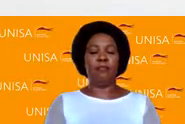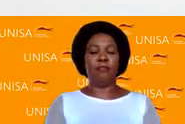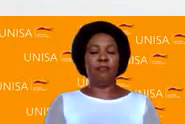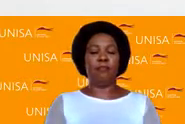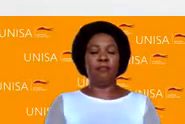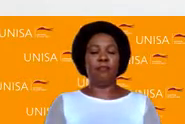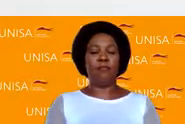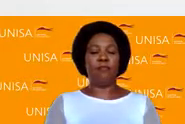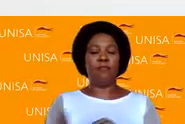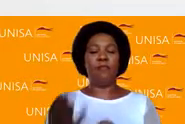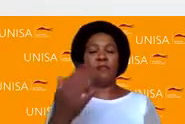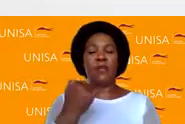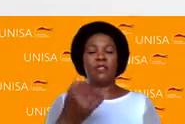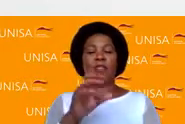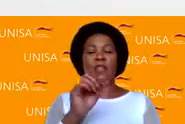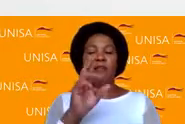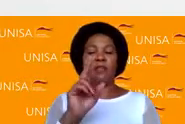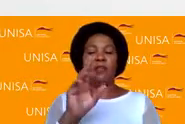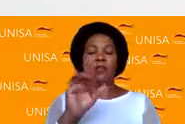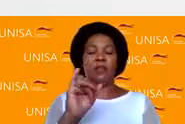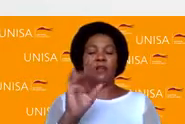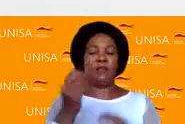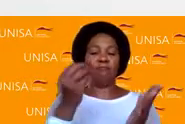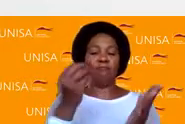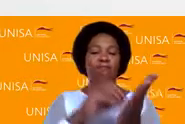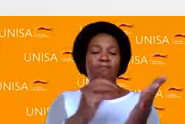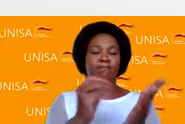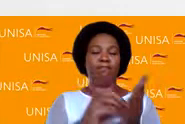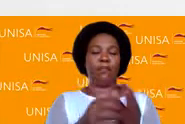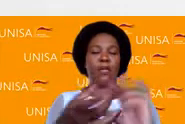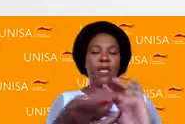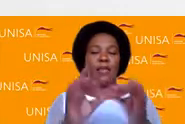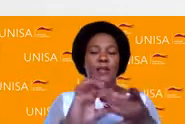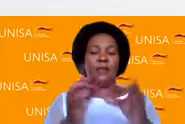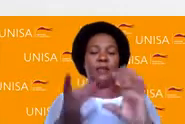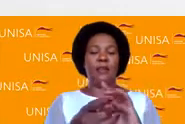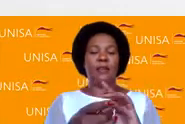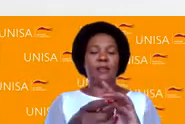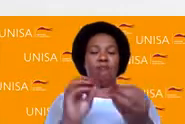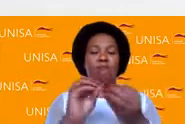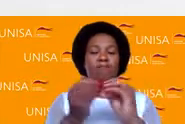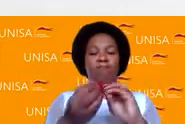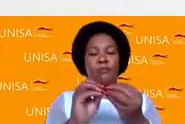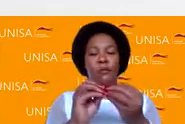link. I'll add a link now quickly for you as well. We've created a form.